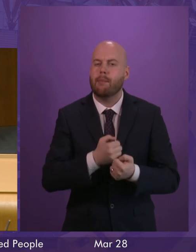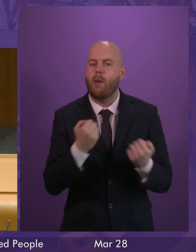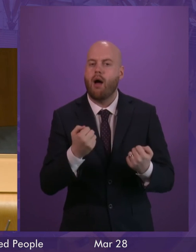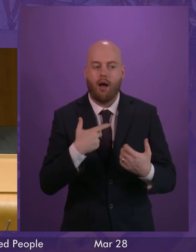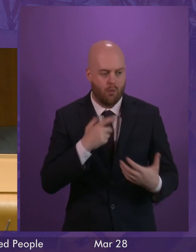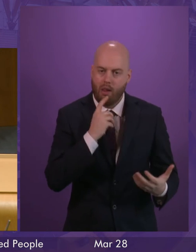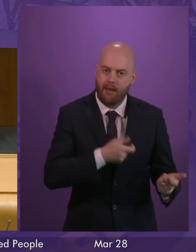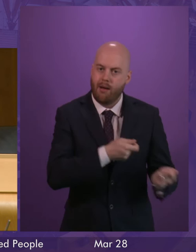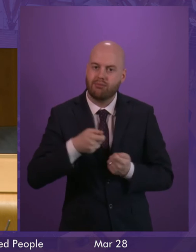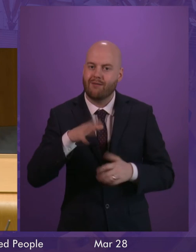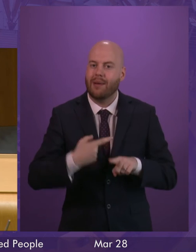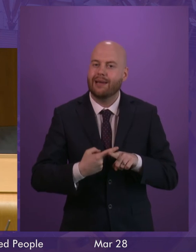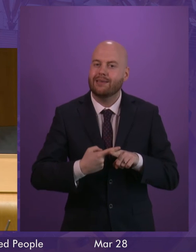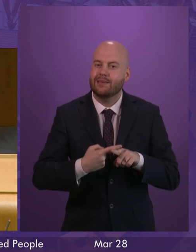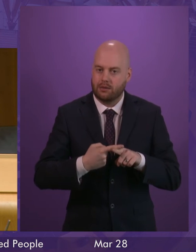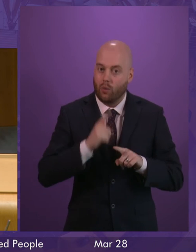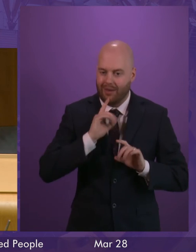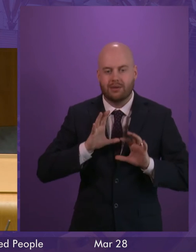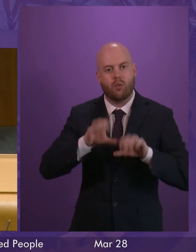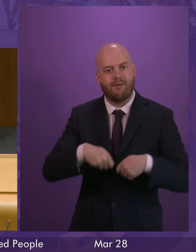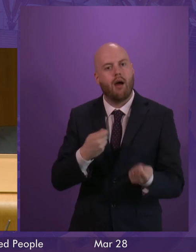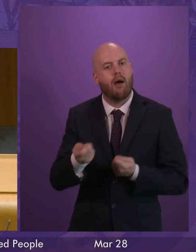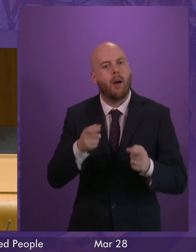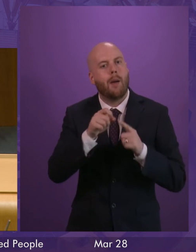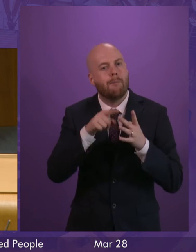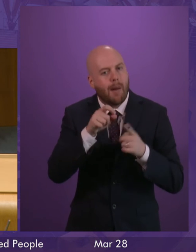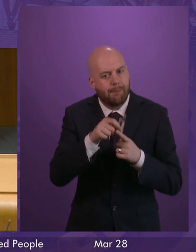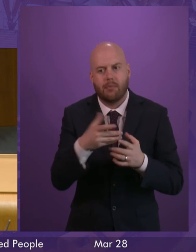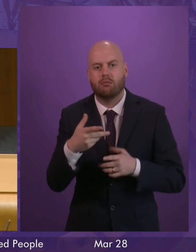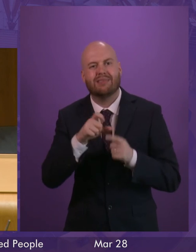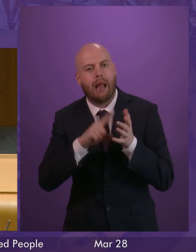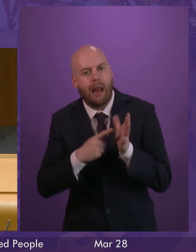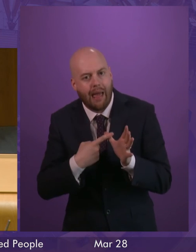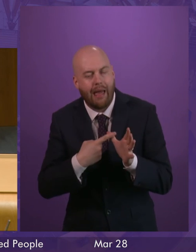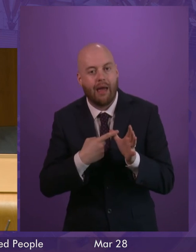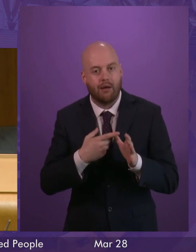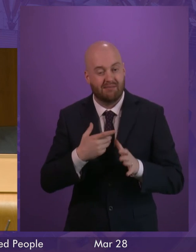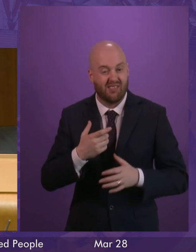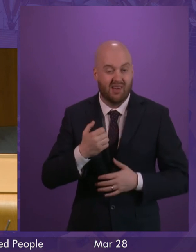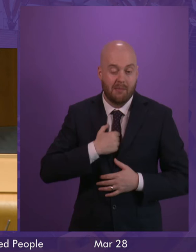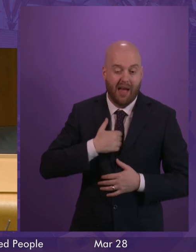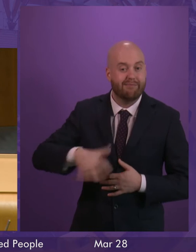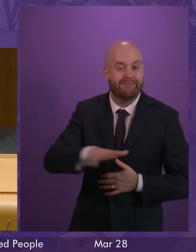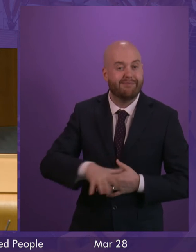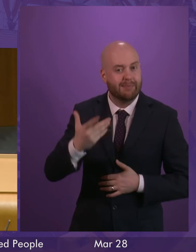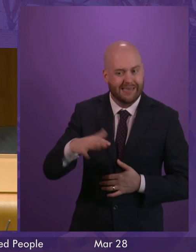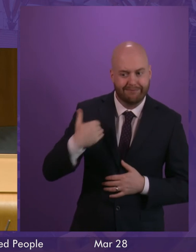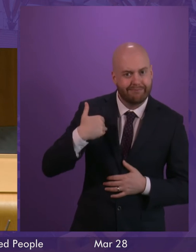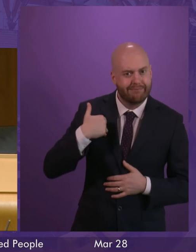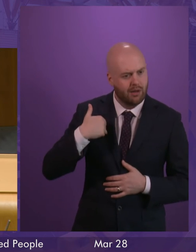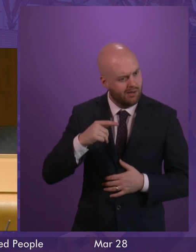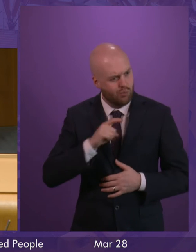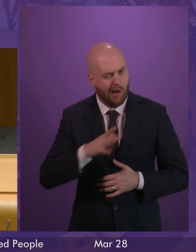DLA, my constituents would say, why did you not raise your voice to see the good things that are happening and condemn the things that are simply unacceptable